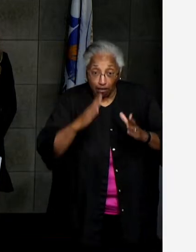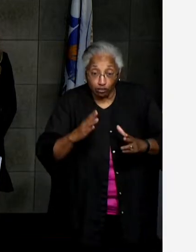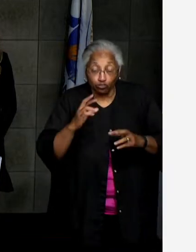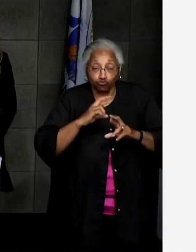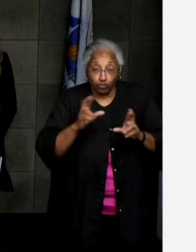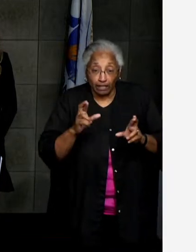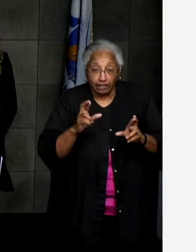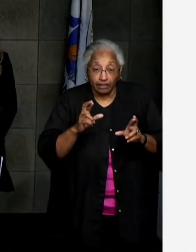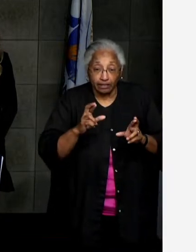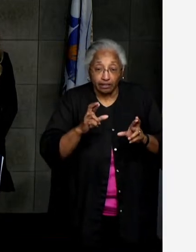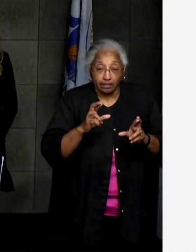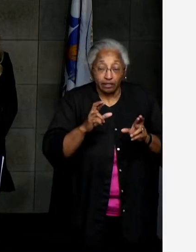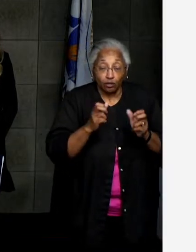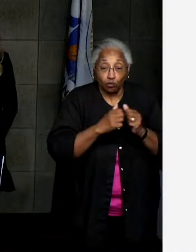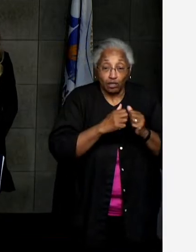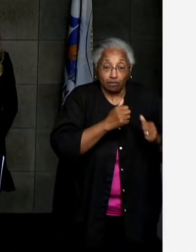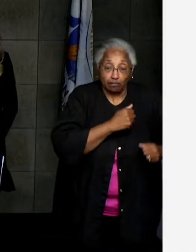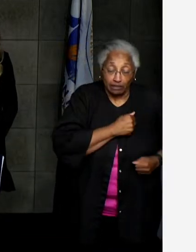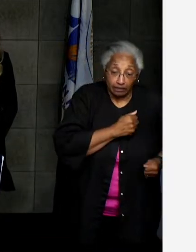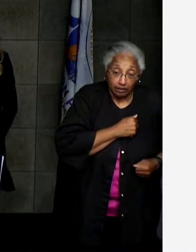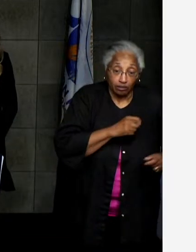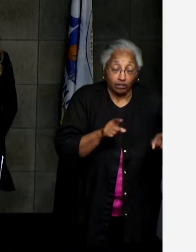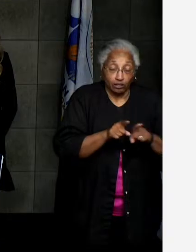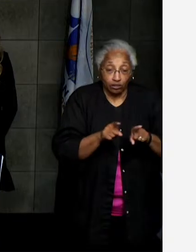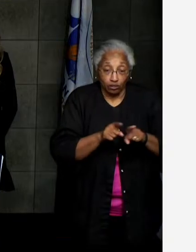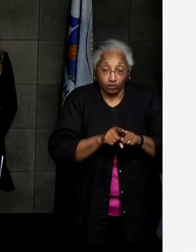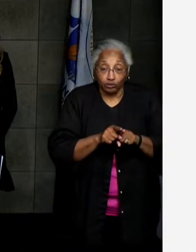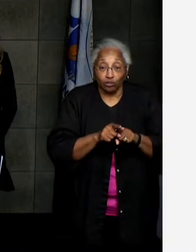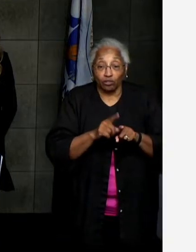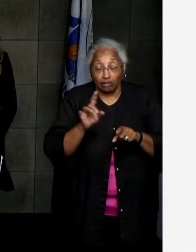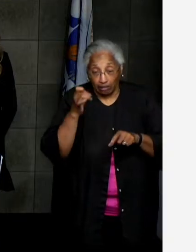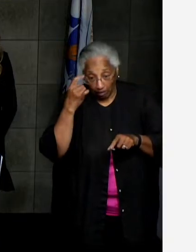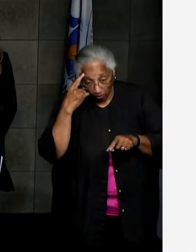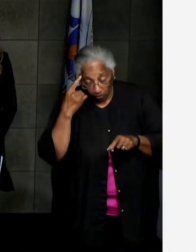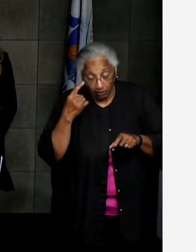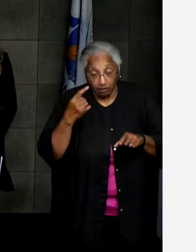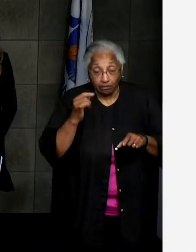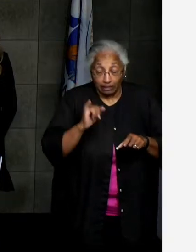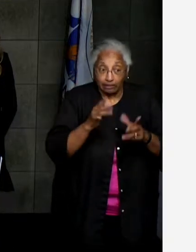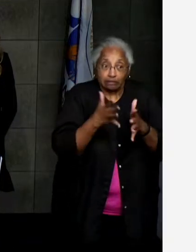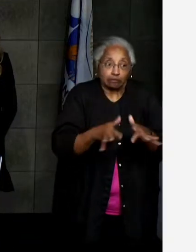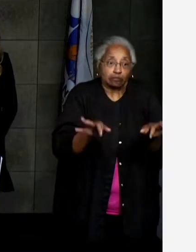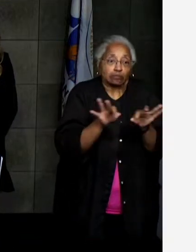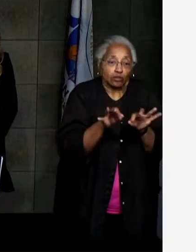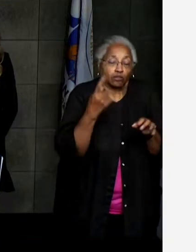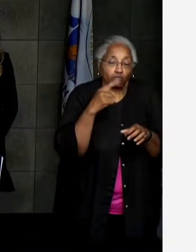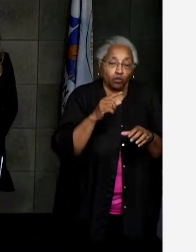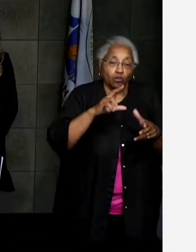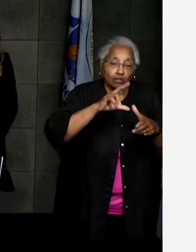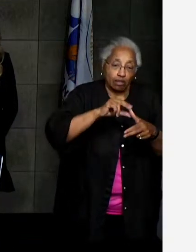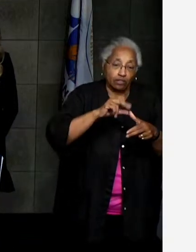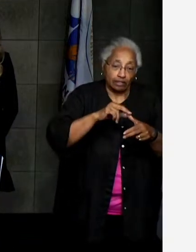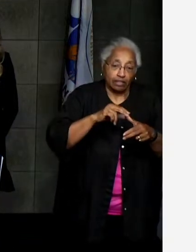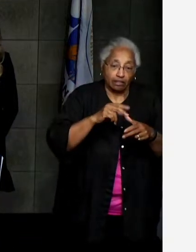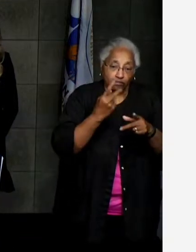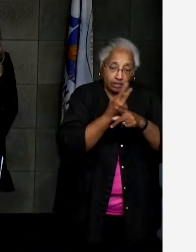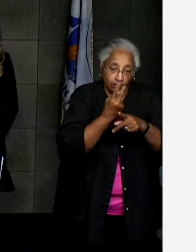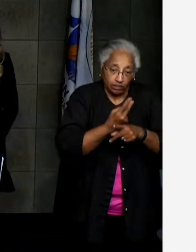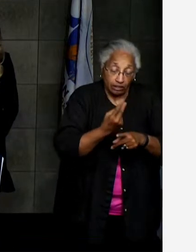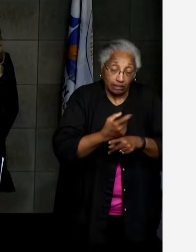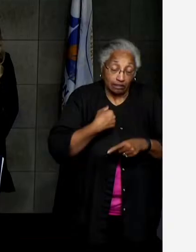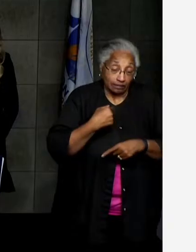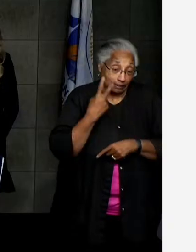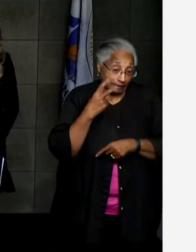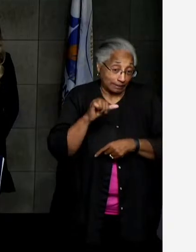at NOAA and the Air Force. That information that we get from the hurricane hunters is crucial to the hurricane forecast. And I've seen anywhere from